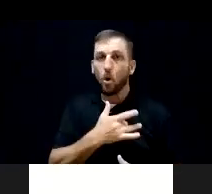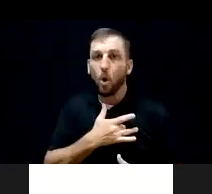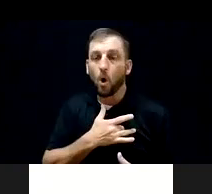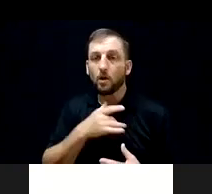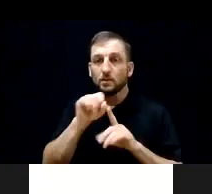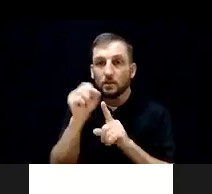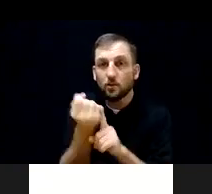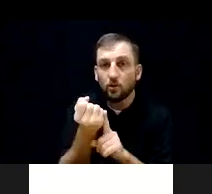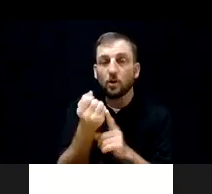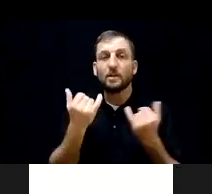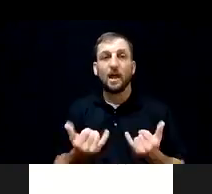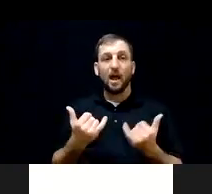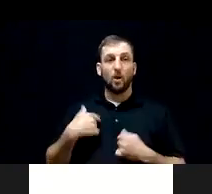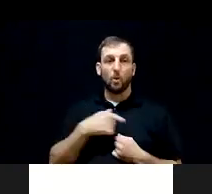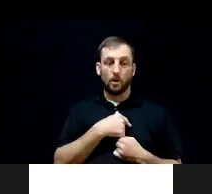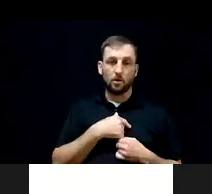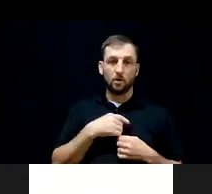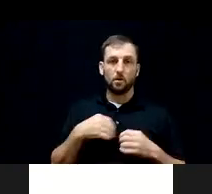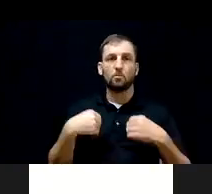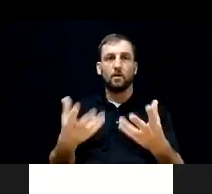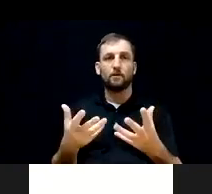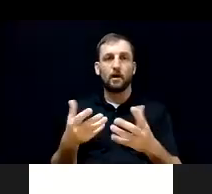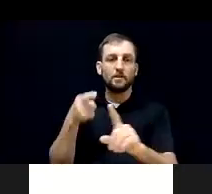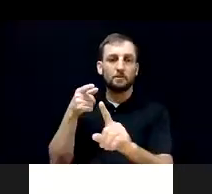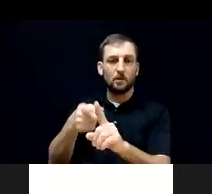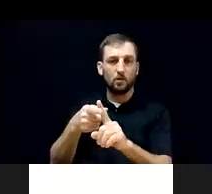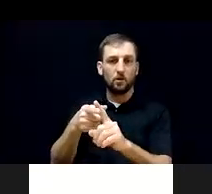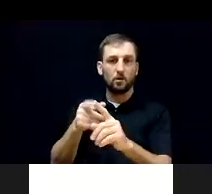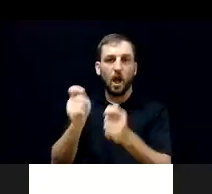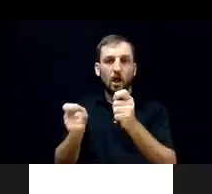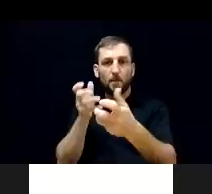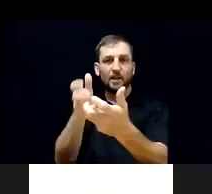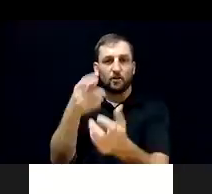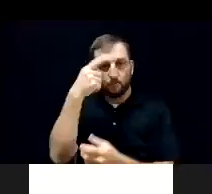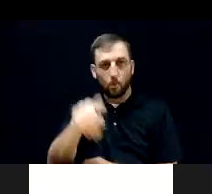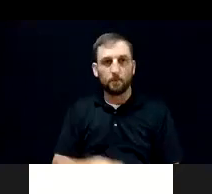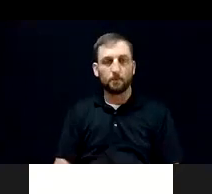are now starting to provide particular accommodations for.